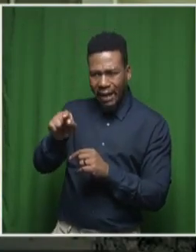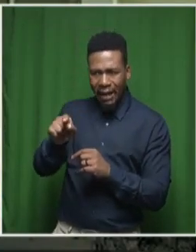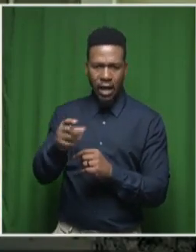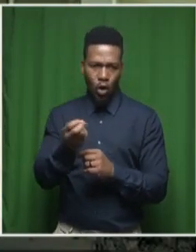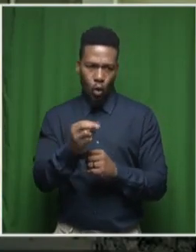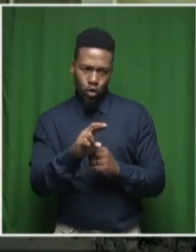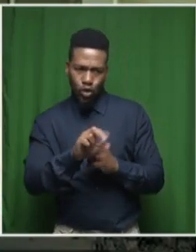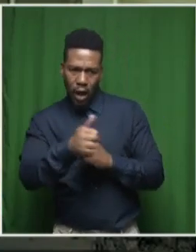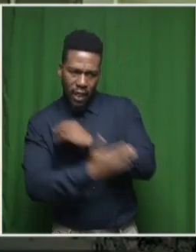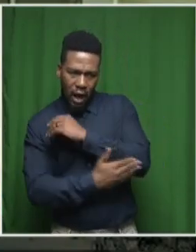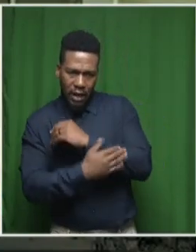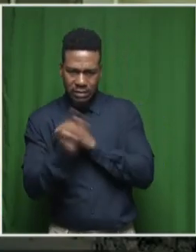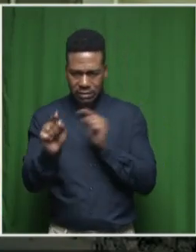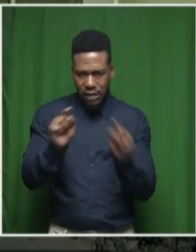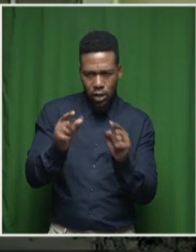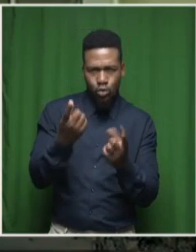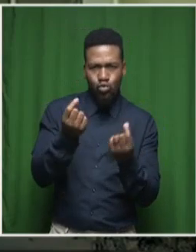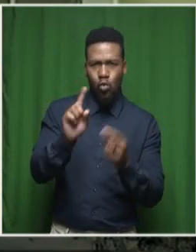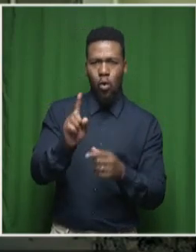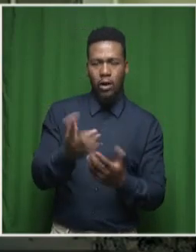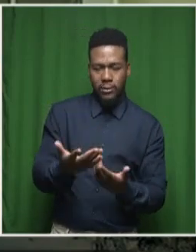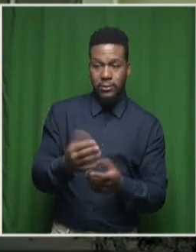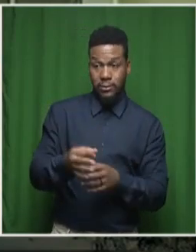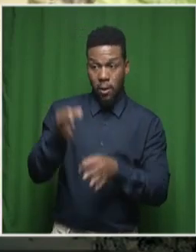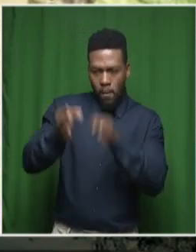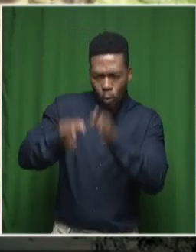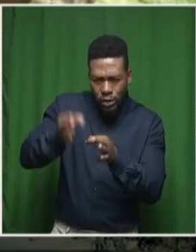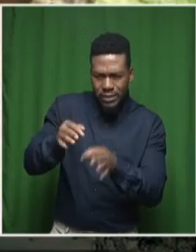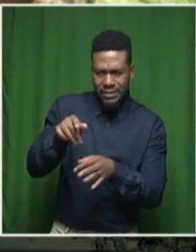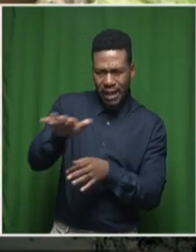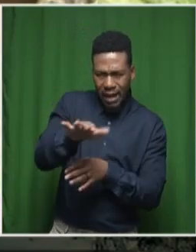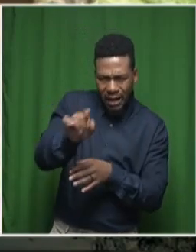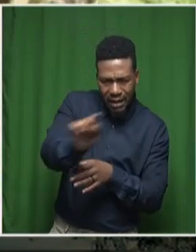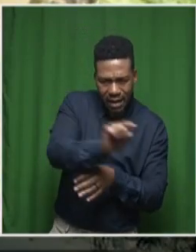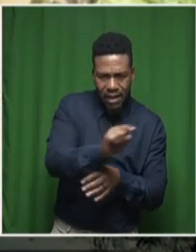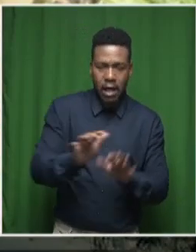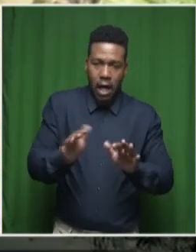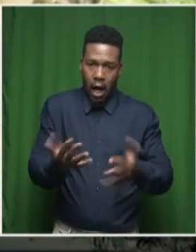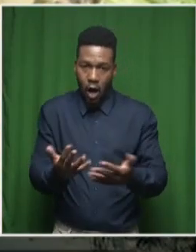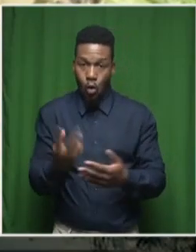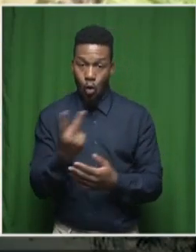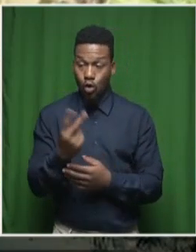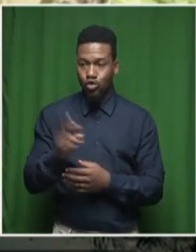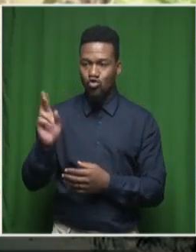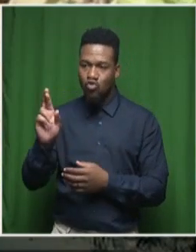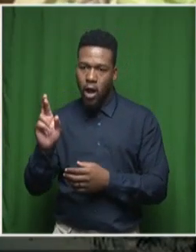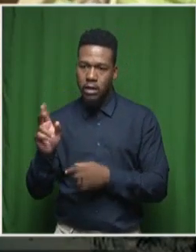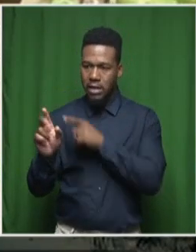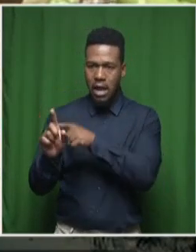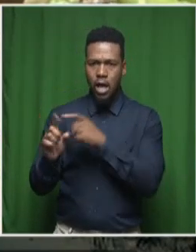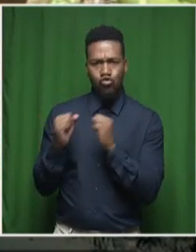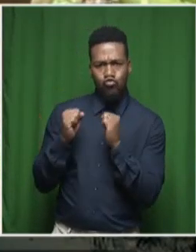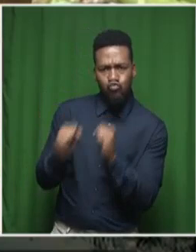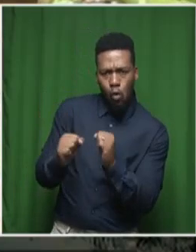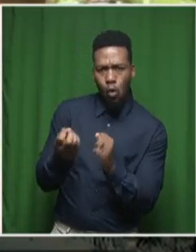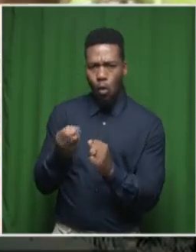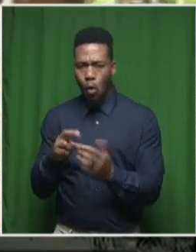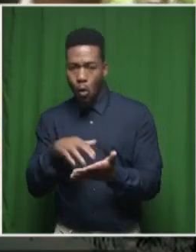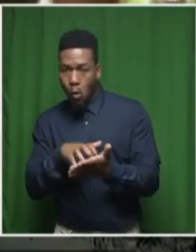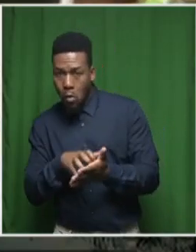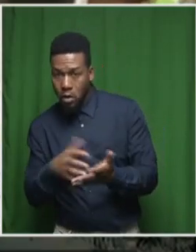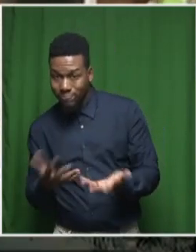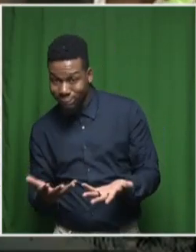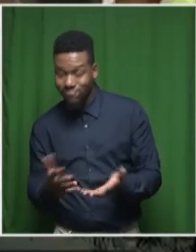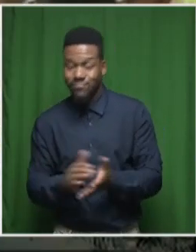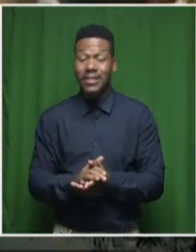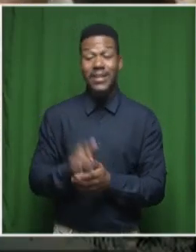are doing and the geopolitical developments in that area. And of course, the strength and the performance of the rand provide in that given point in time. That will then give us, whether